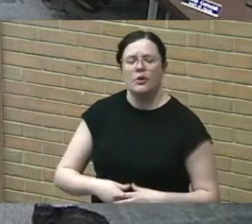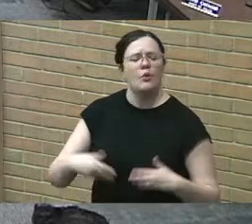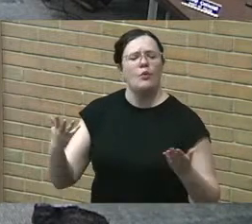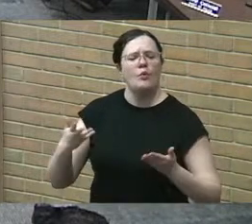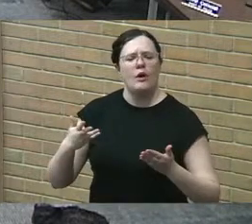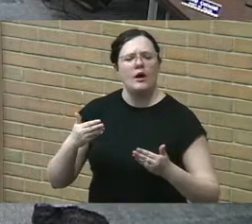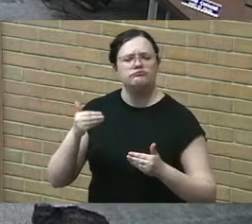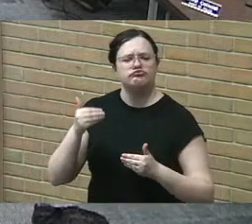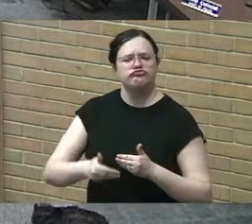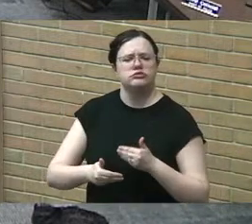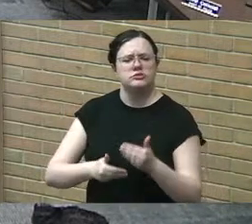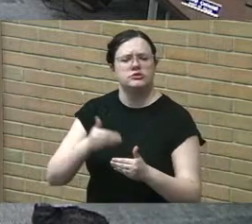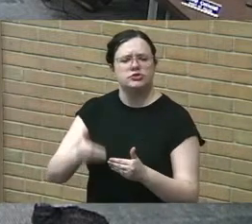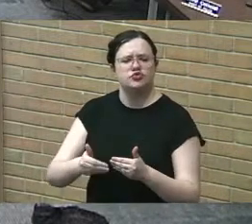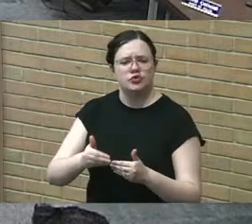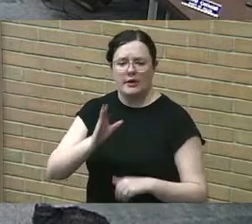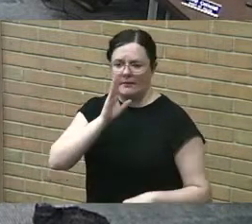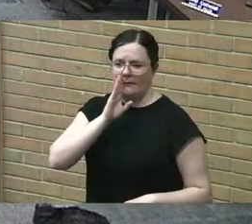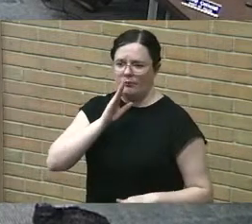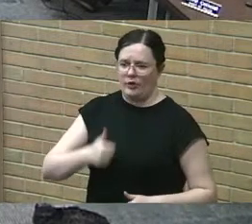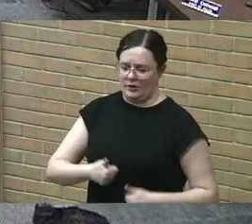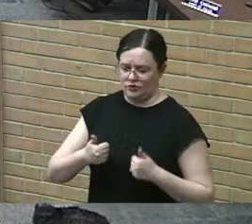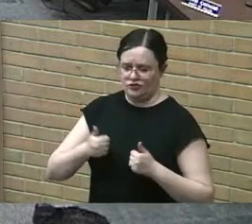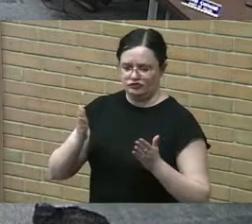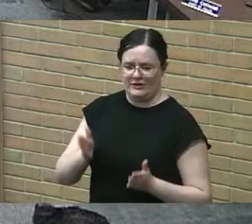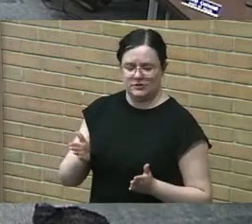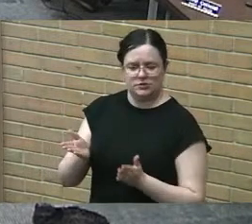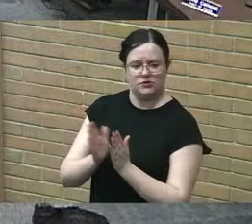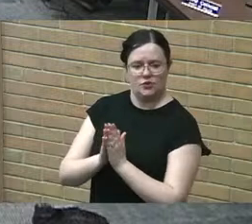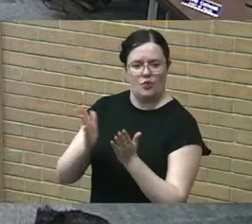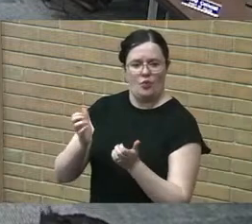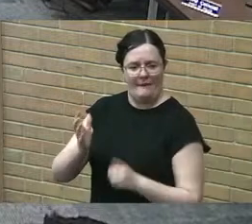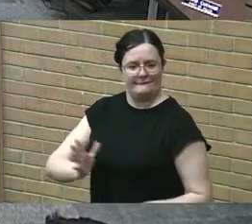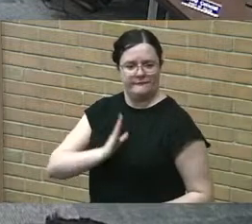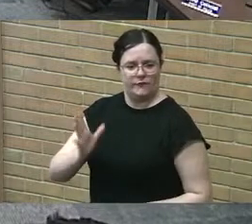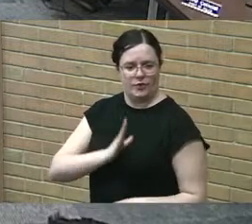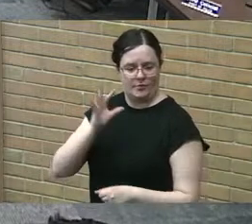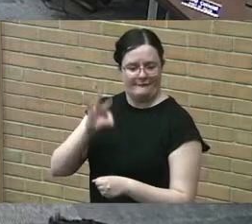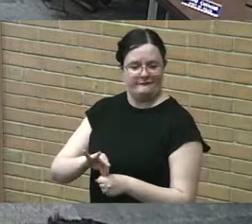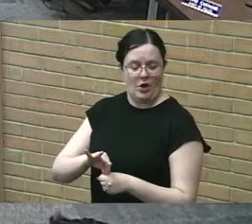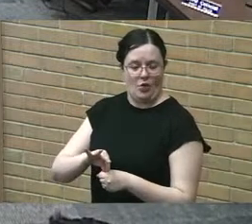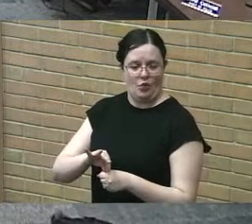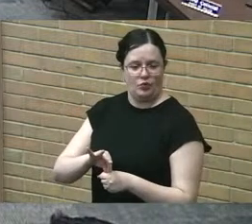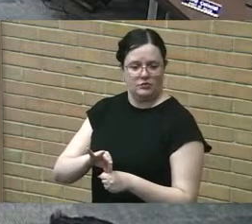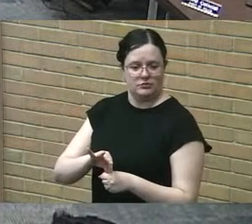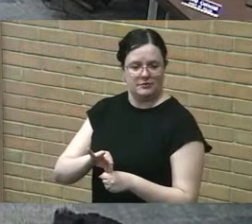residents would like a formal vote on a request to provide